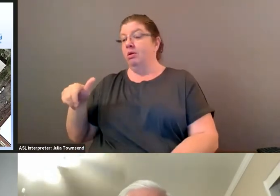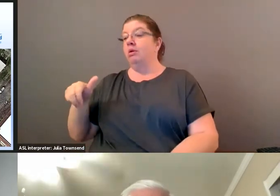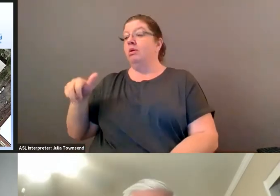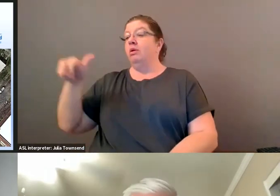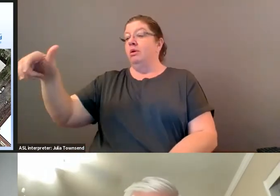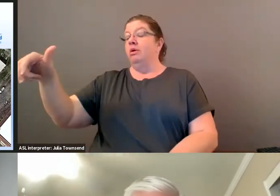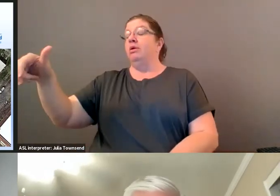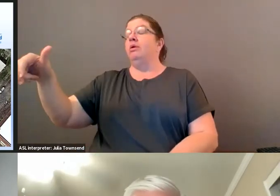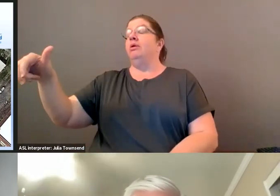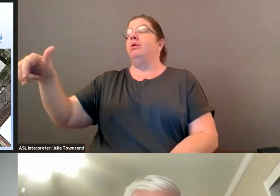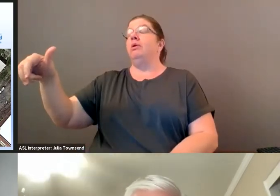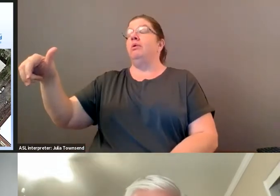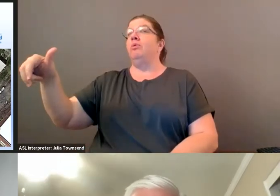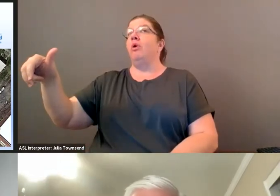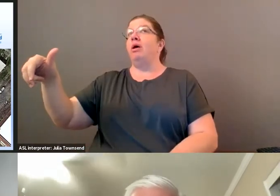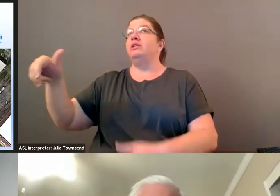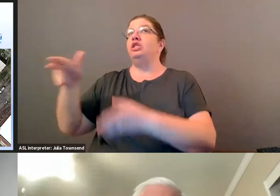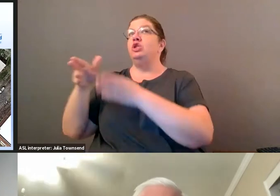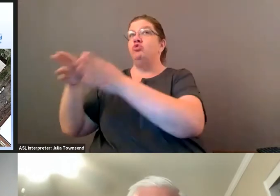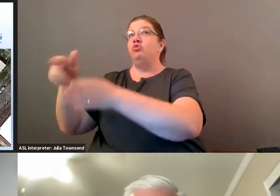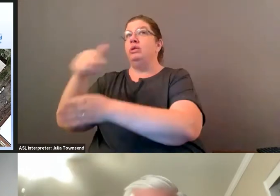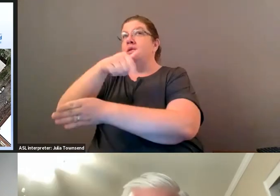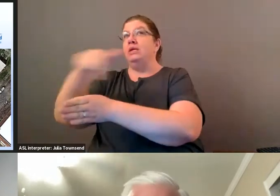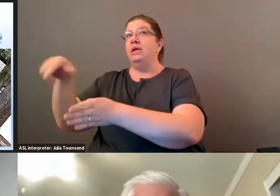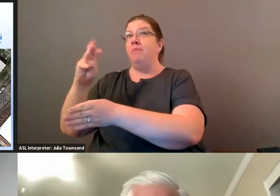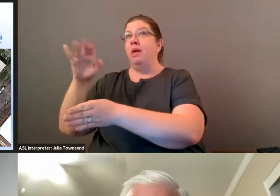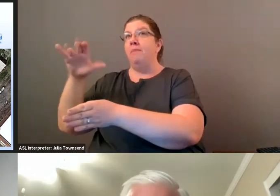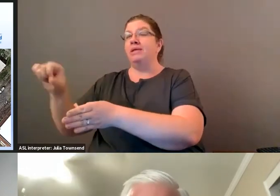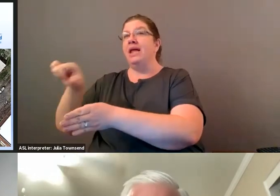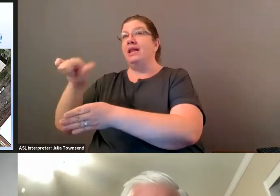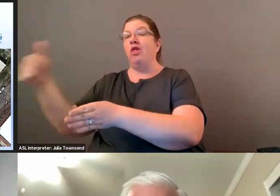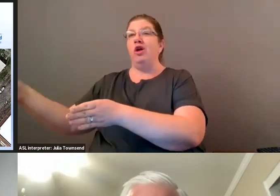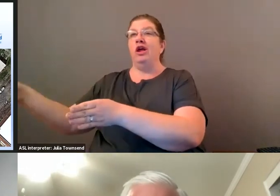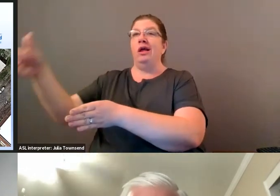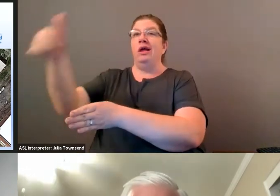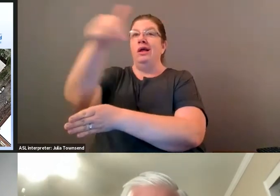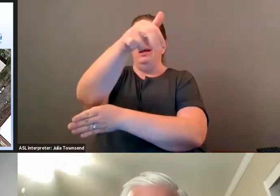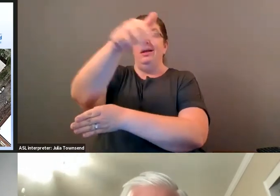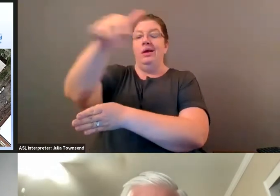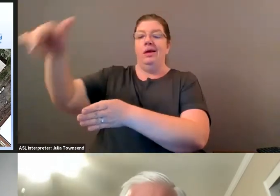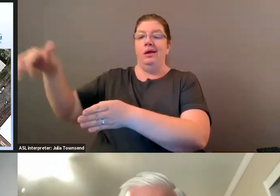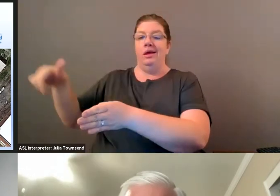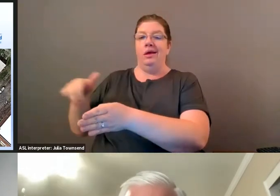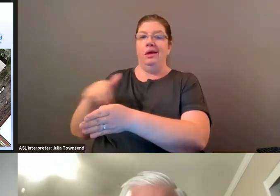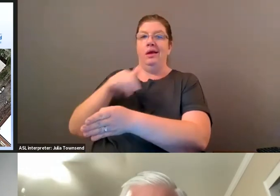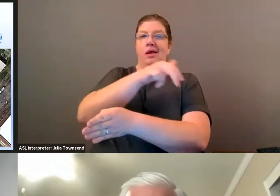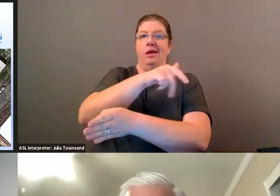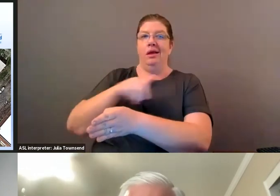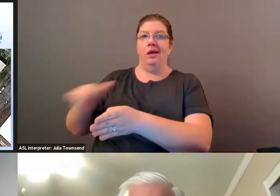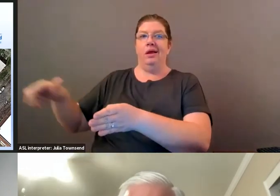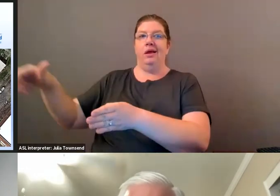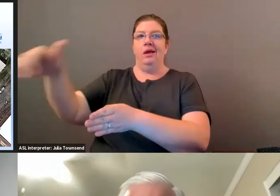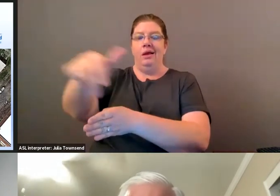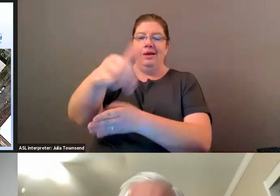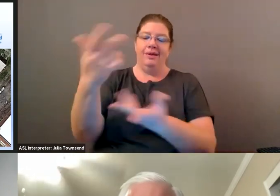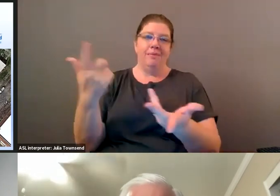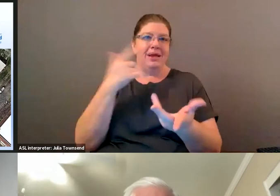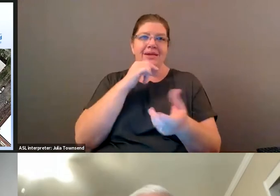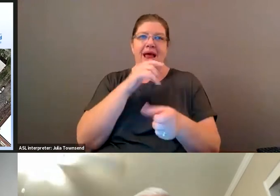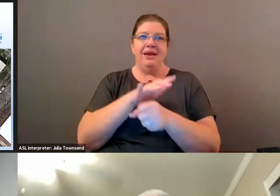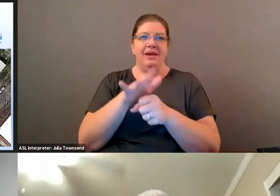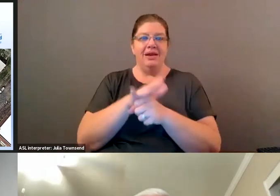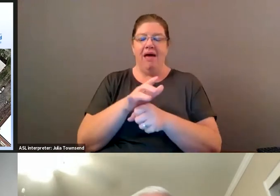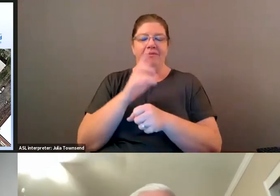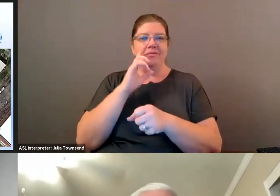Street, cross the street there, and then walk another half a block back to the Parma location to get to the site because there wouldn't be enough